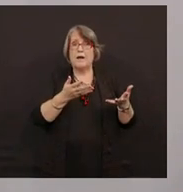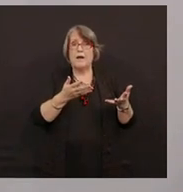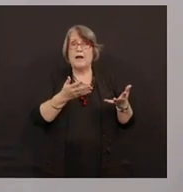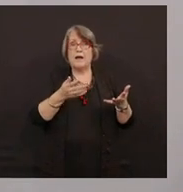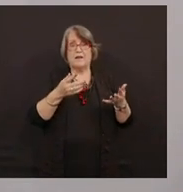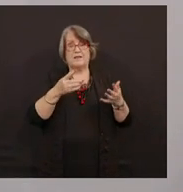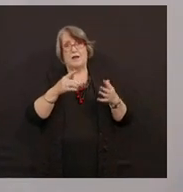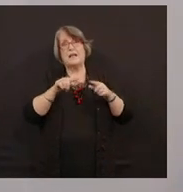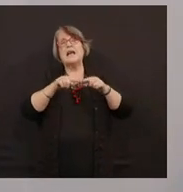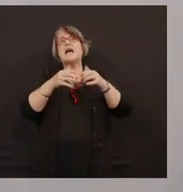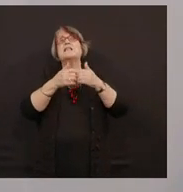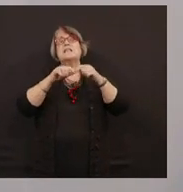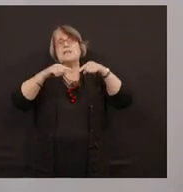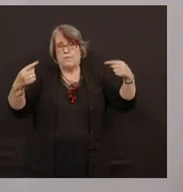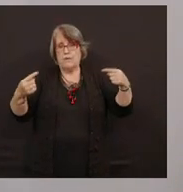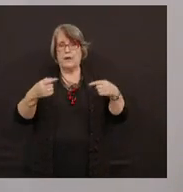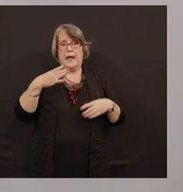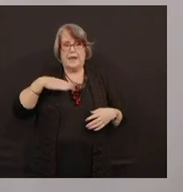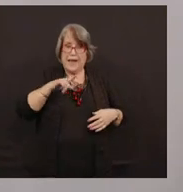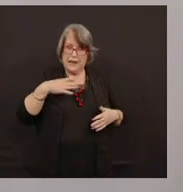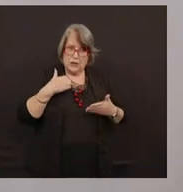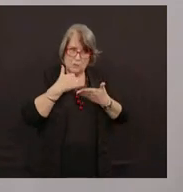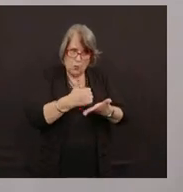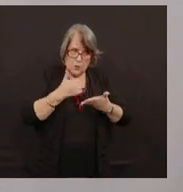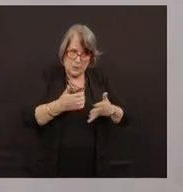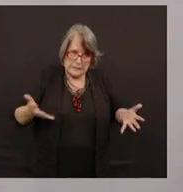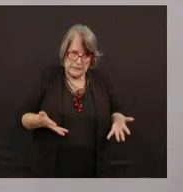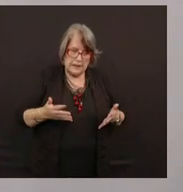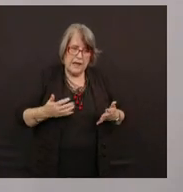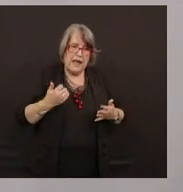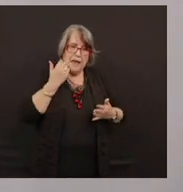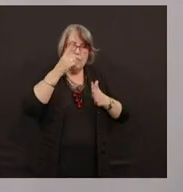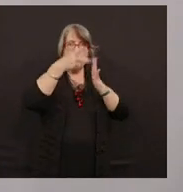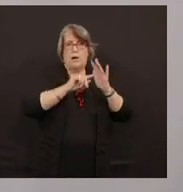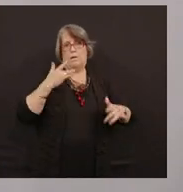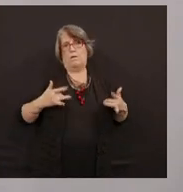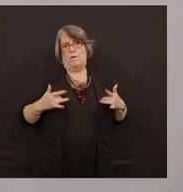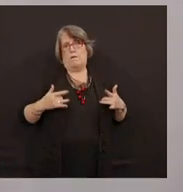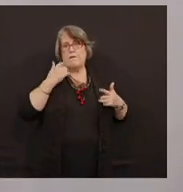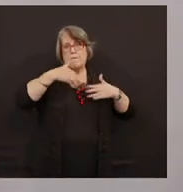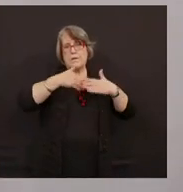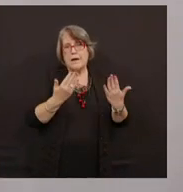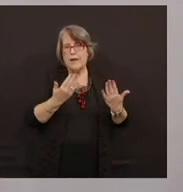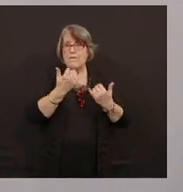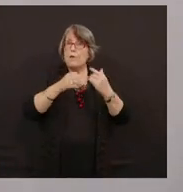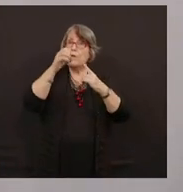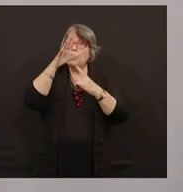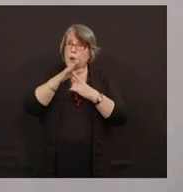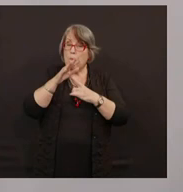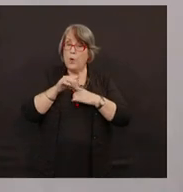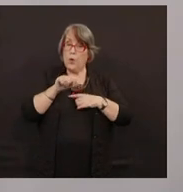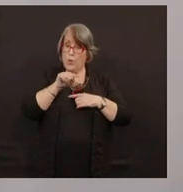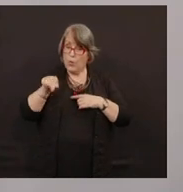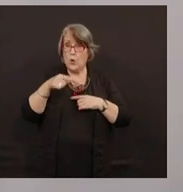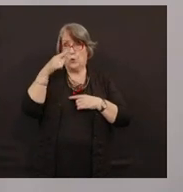at the other end of the spectrum need support for every element of their lives. And it's very important, I think, that those